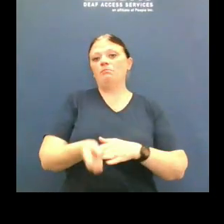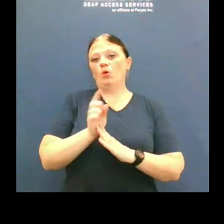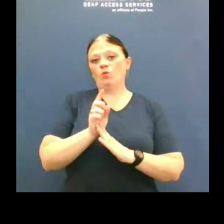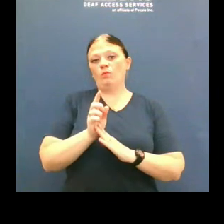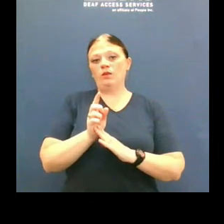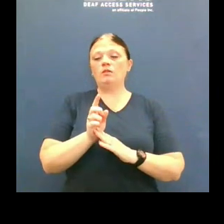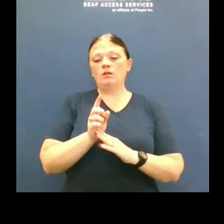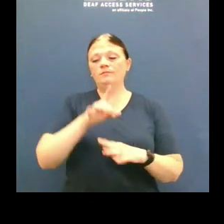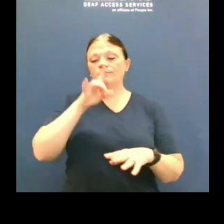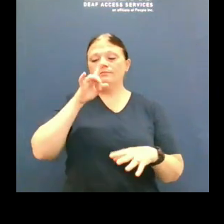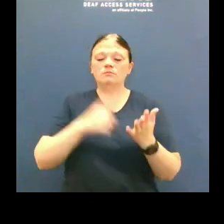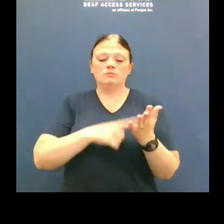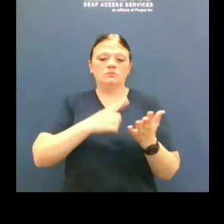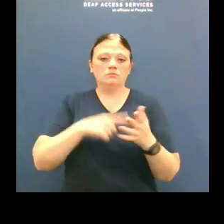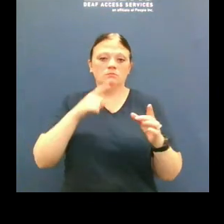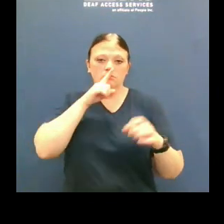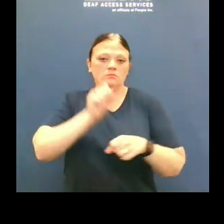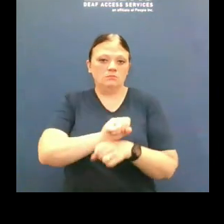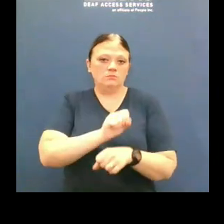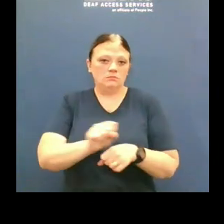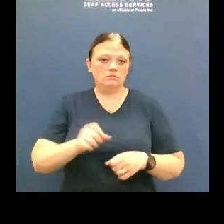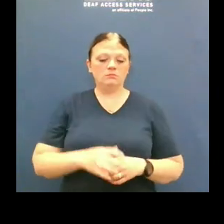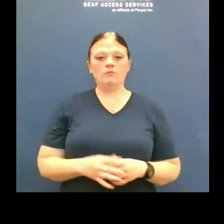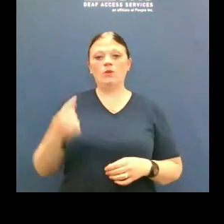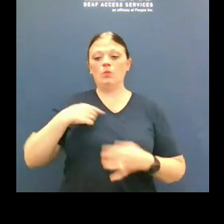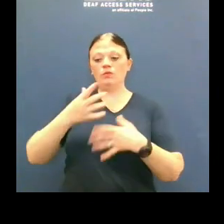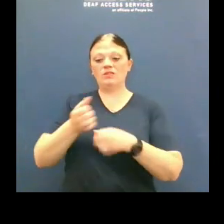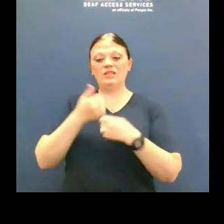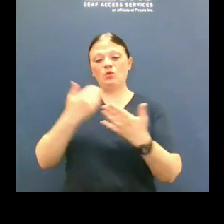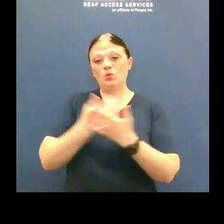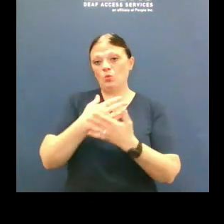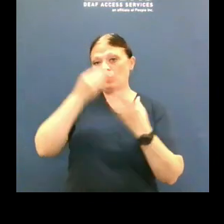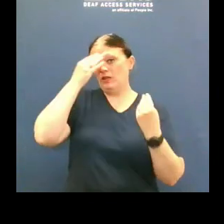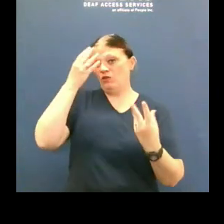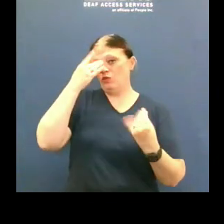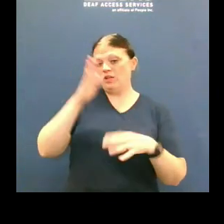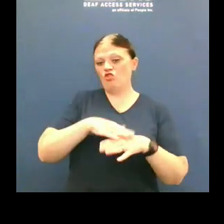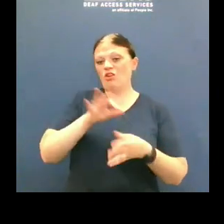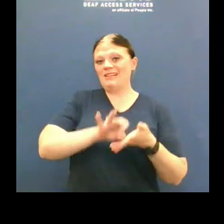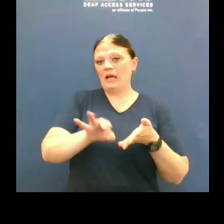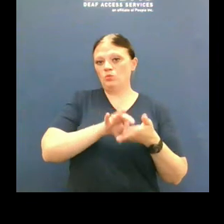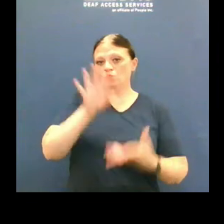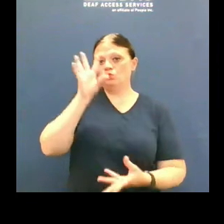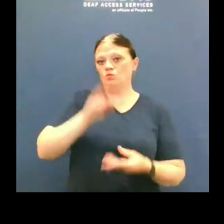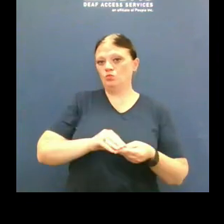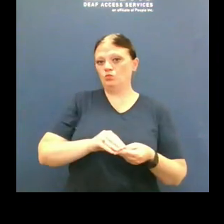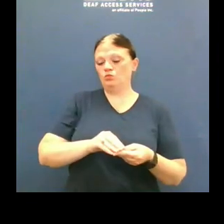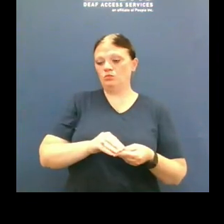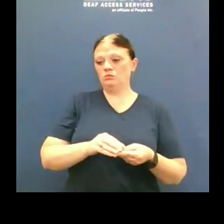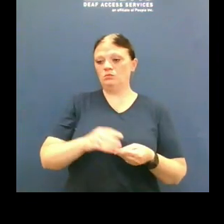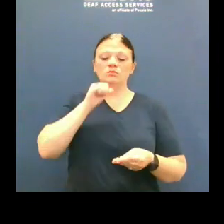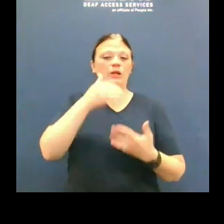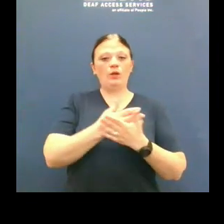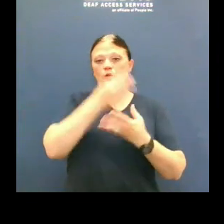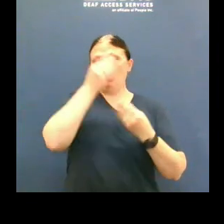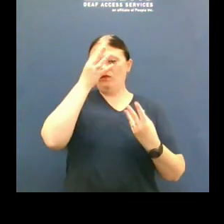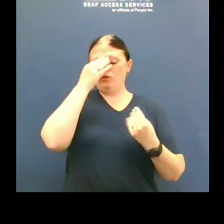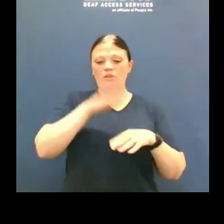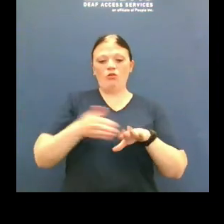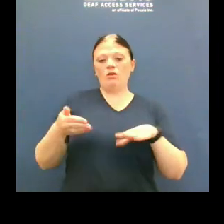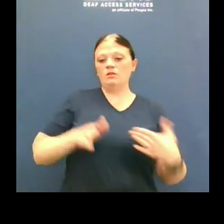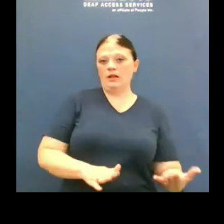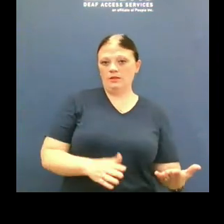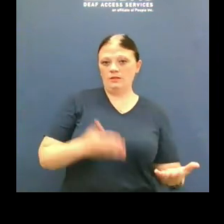and often does. We have received new information today on case counts. We have not yet received new information on mortality counts,